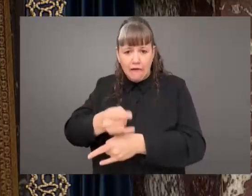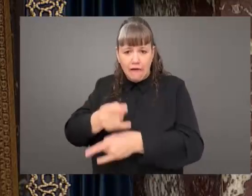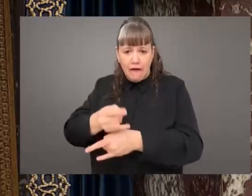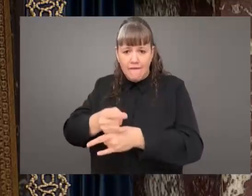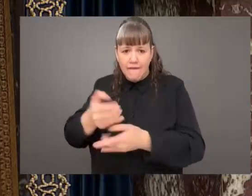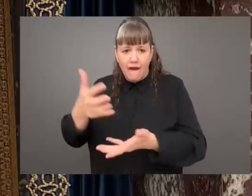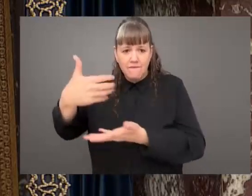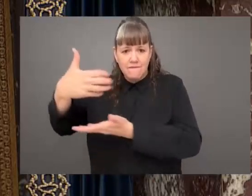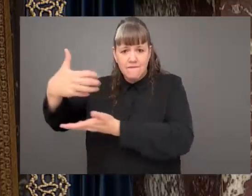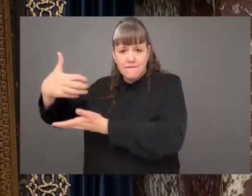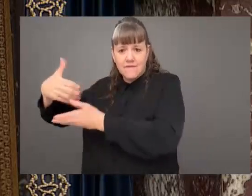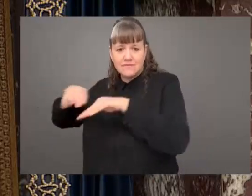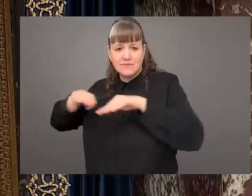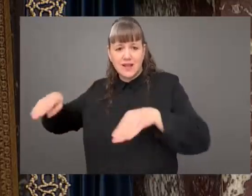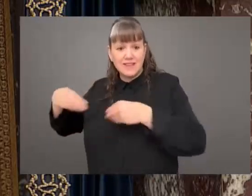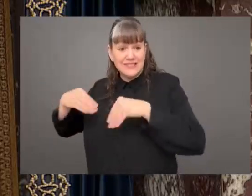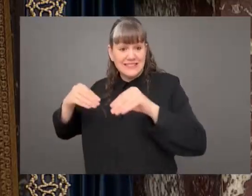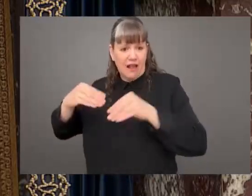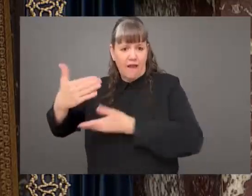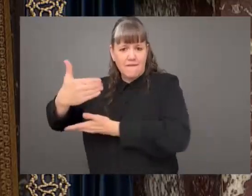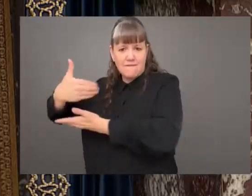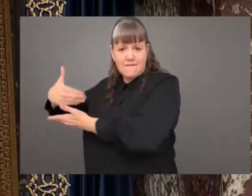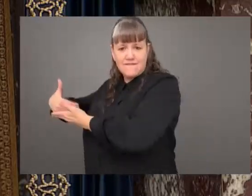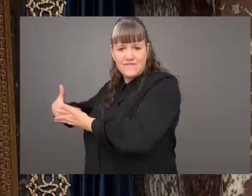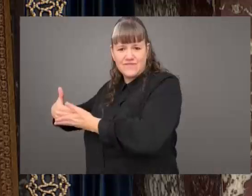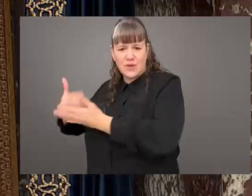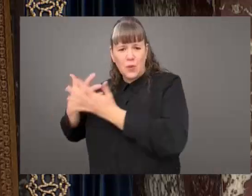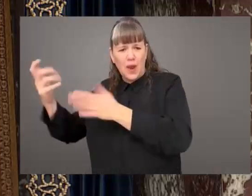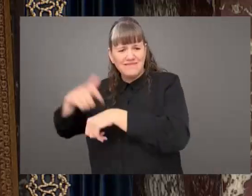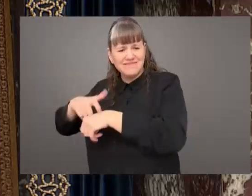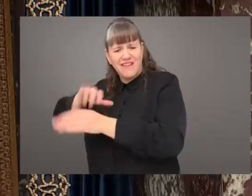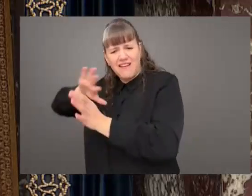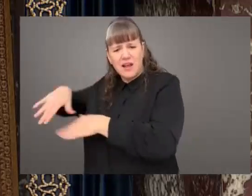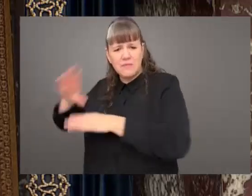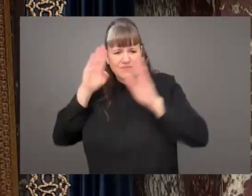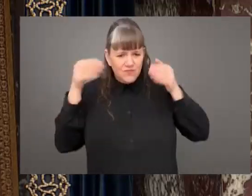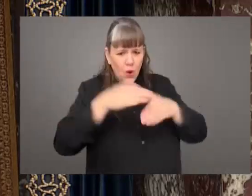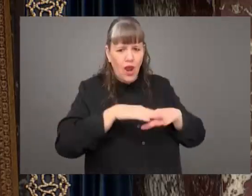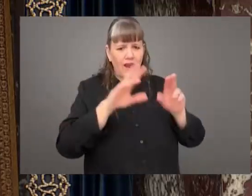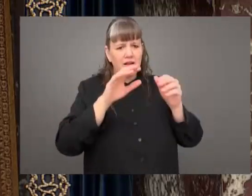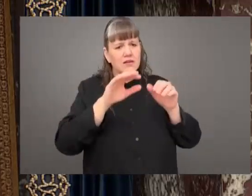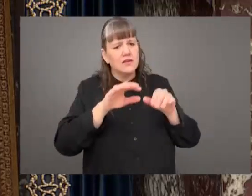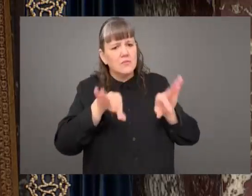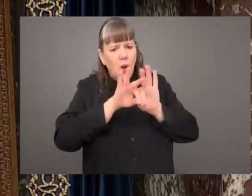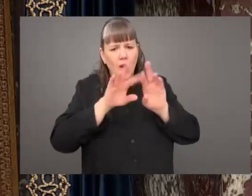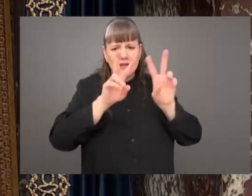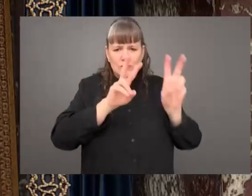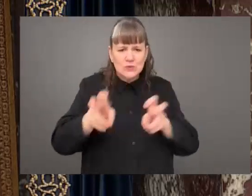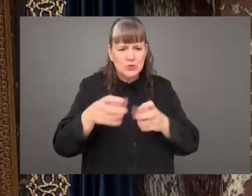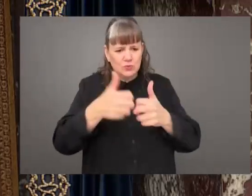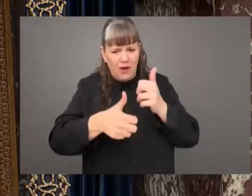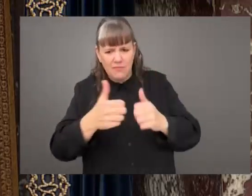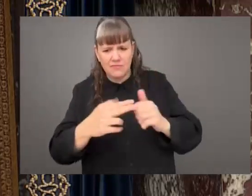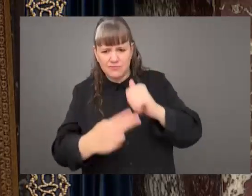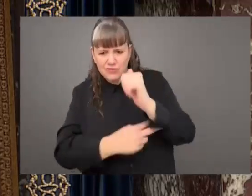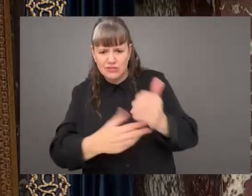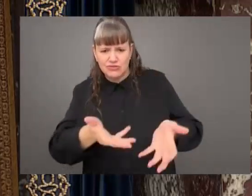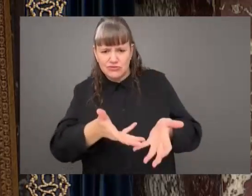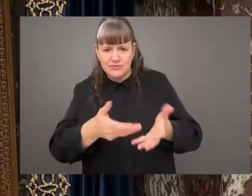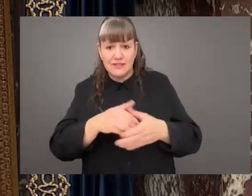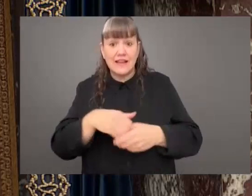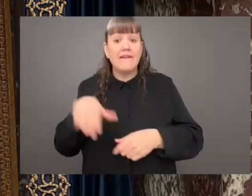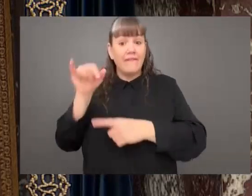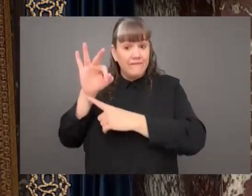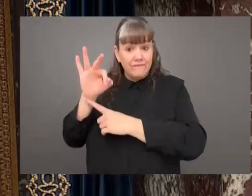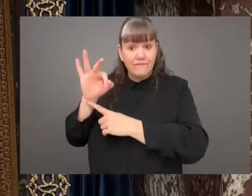levies are applied, that the money will be used to pay for critical and vital infrastructure upgrades across